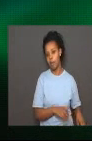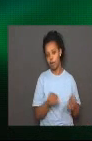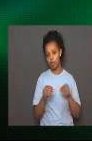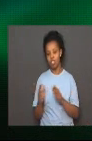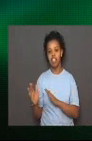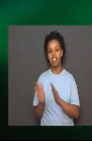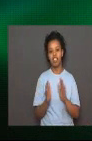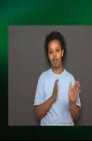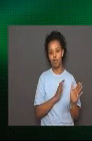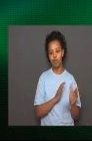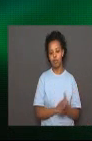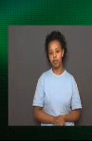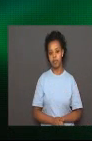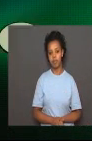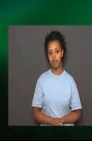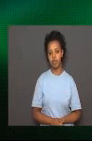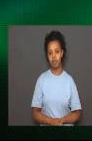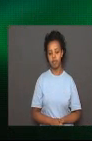Students, let's get ready.